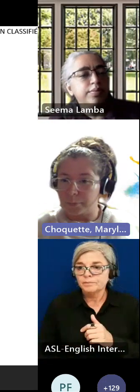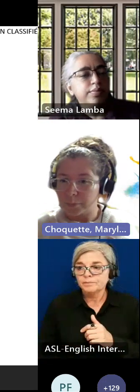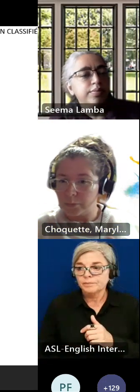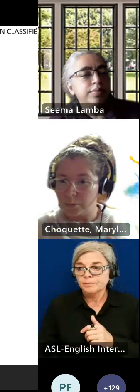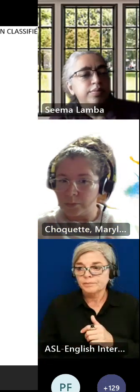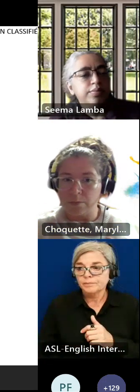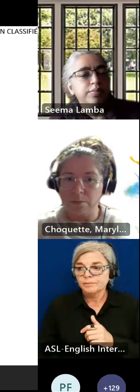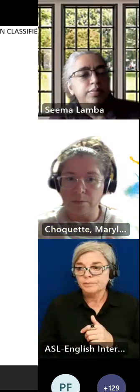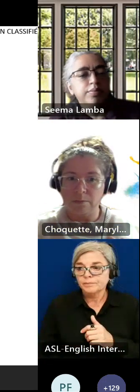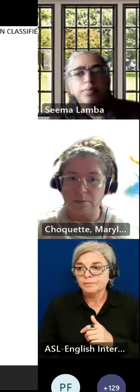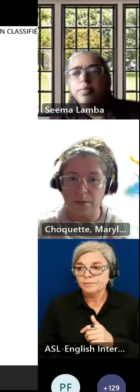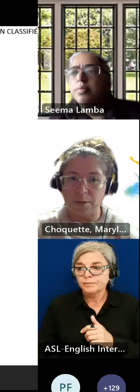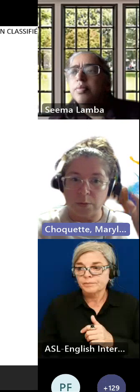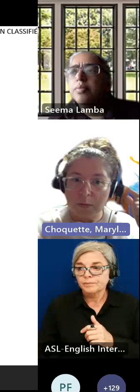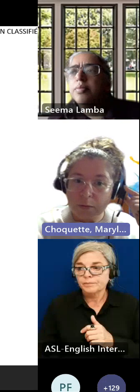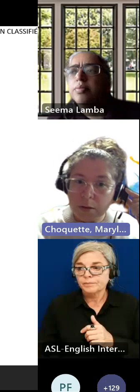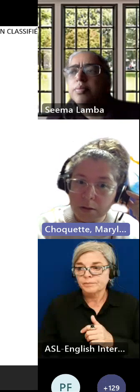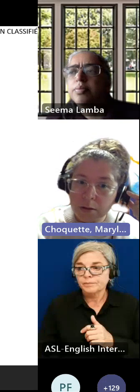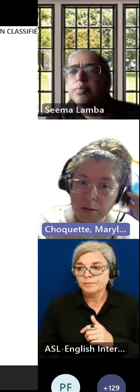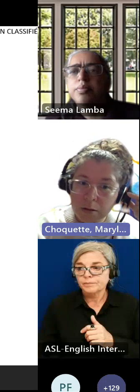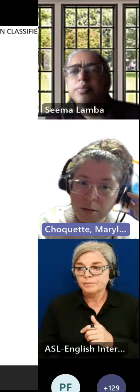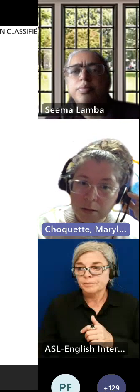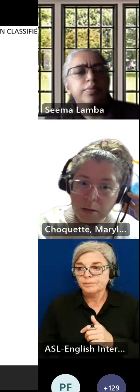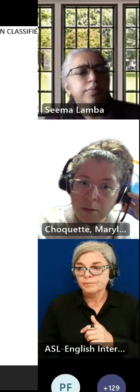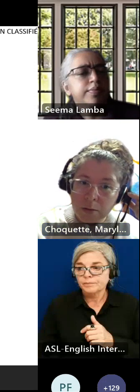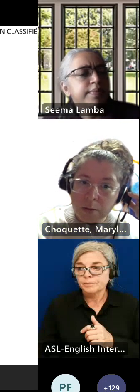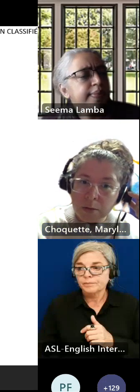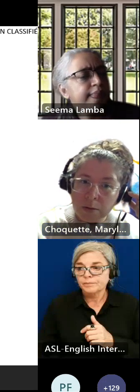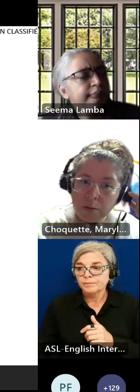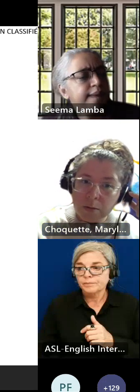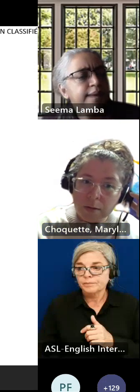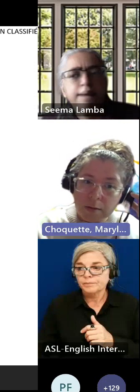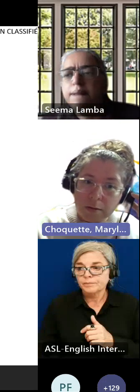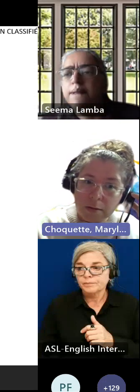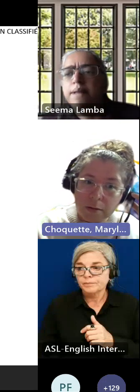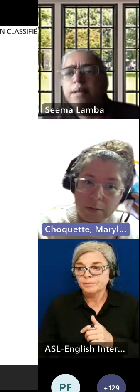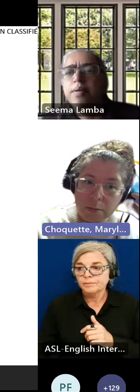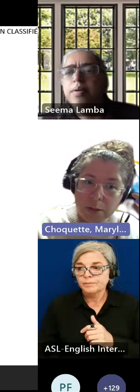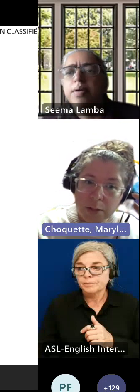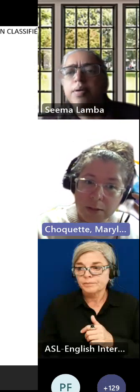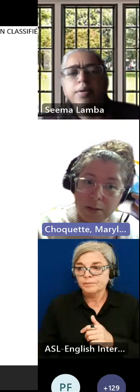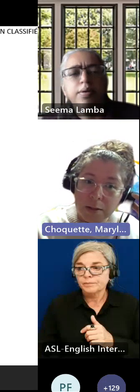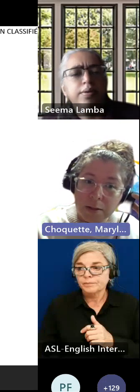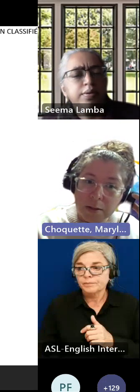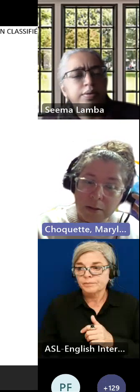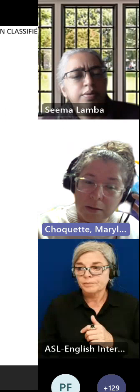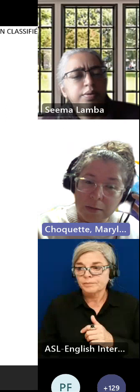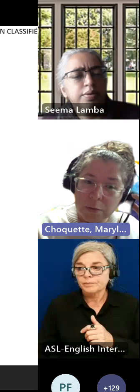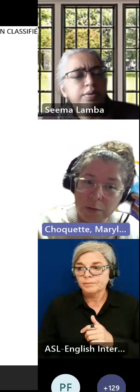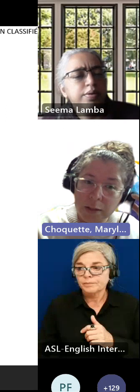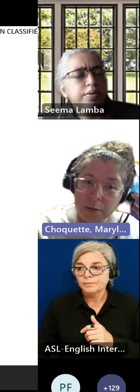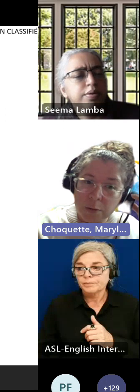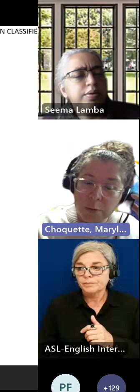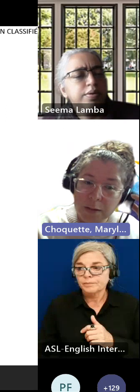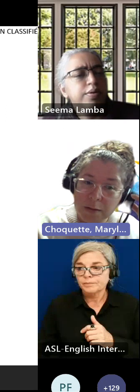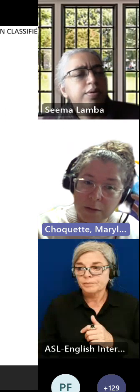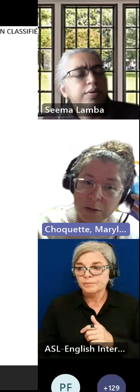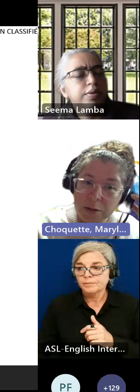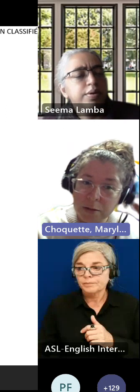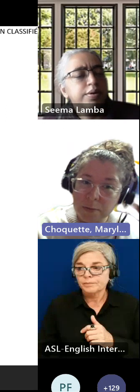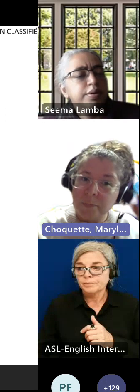data sets. 10 minutes. Because if you look at